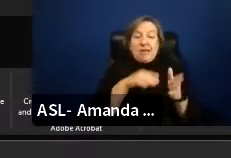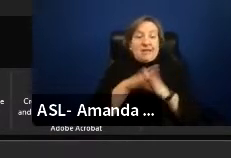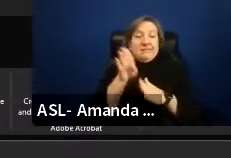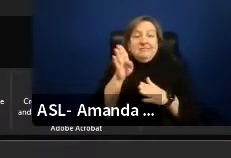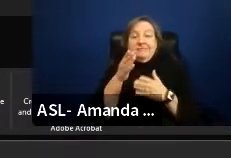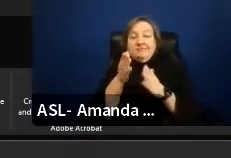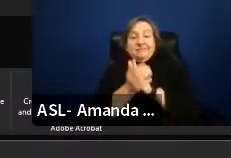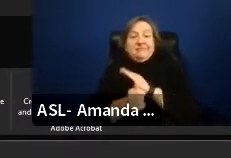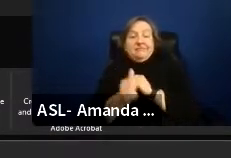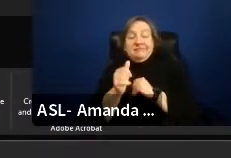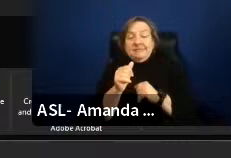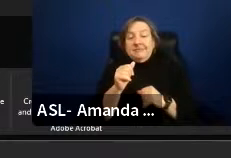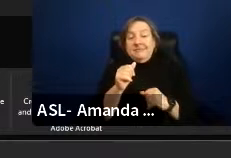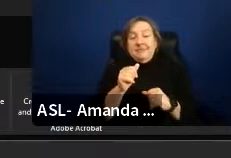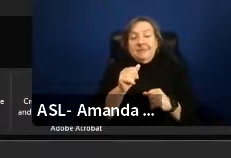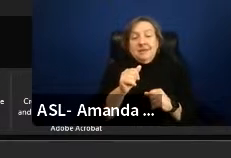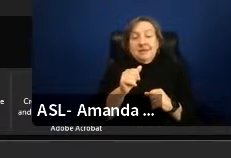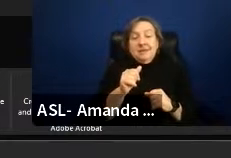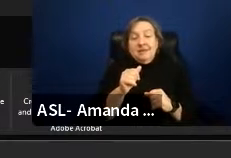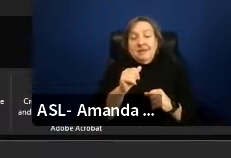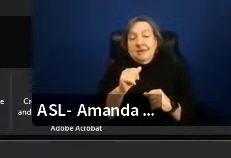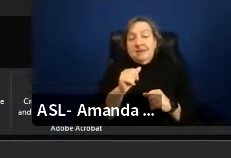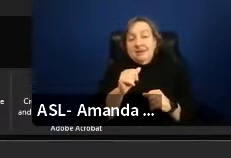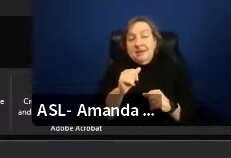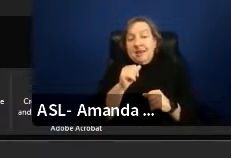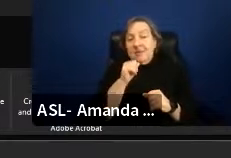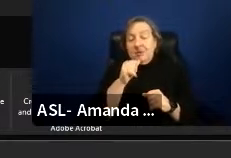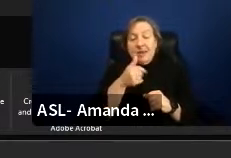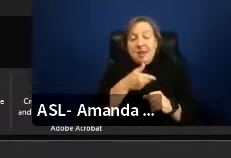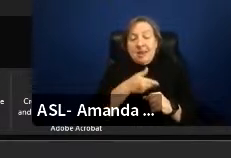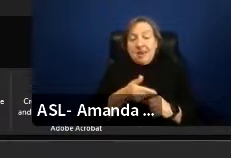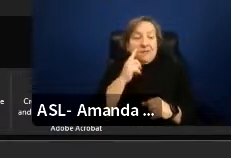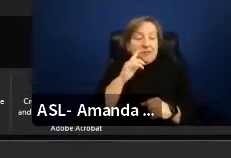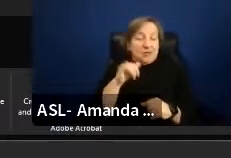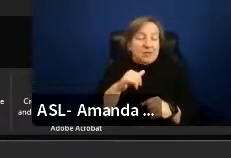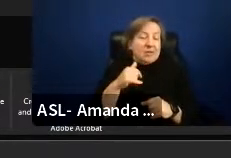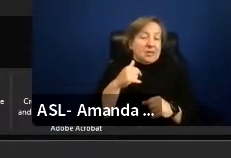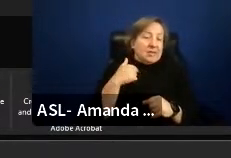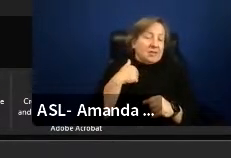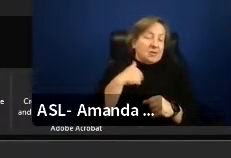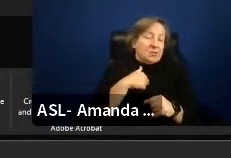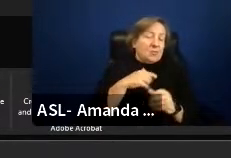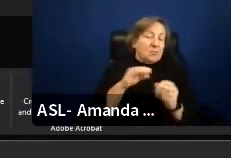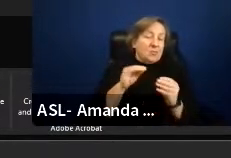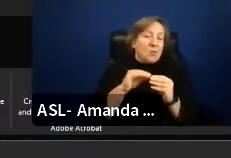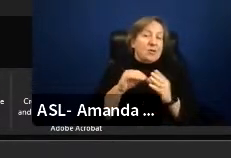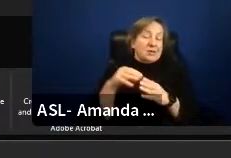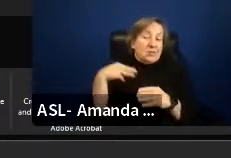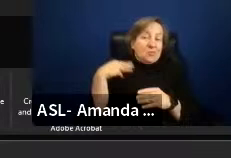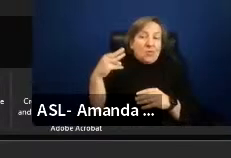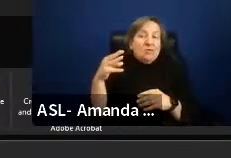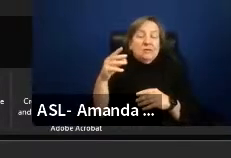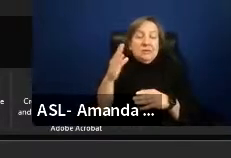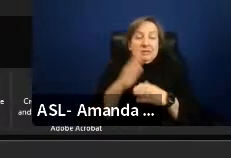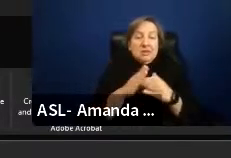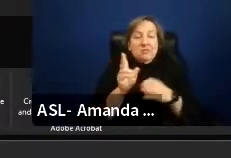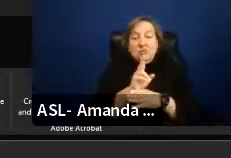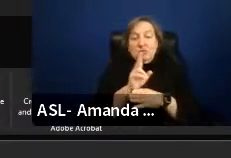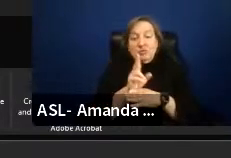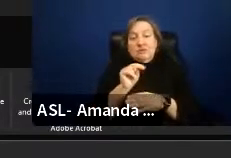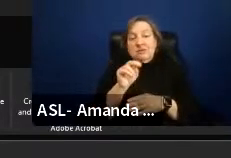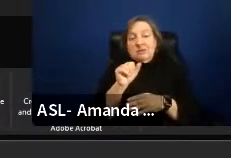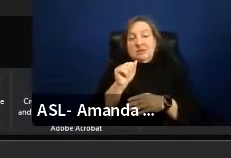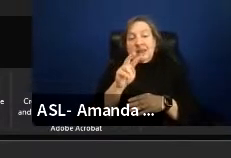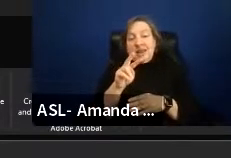hire for. We would likely further up in Washington, we have had somebody who is a